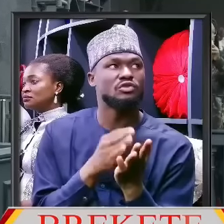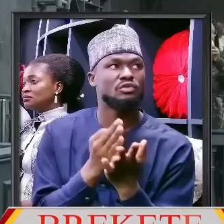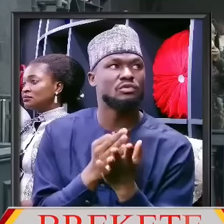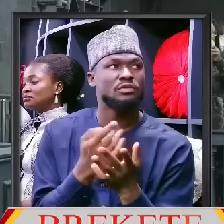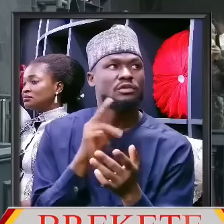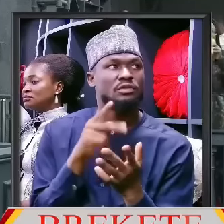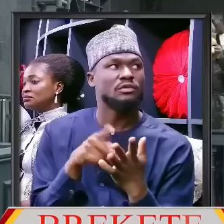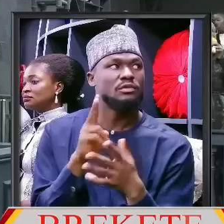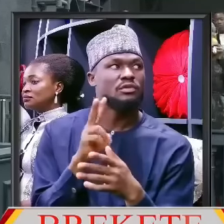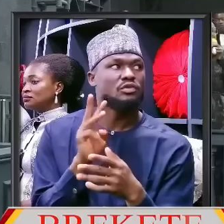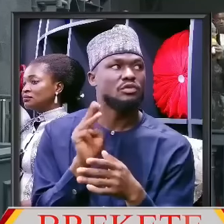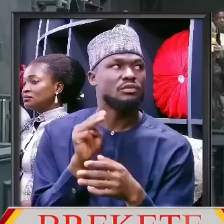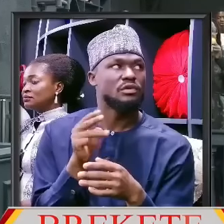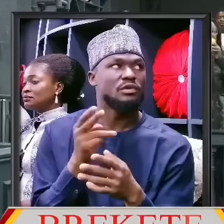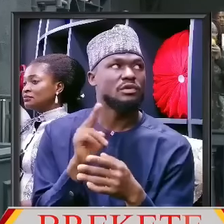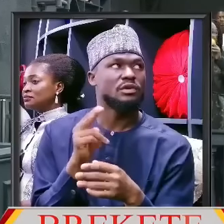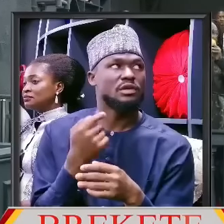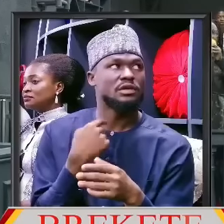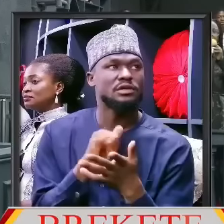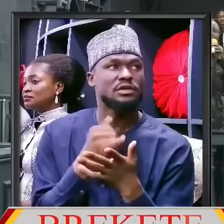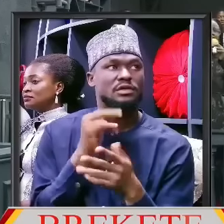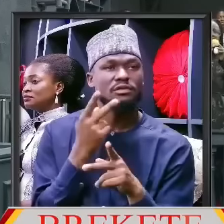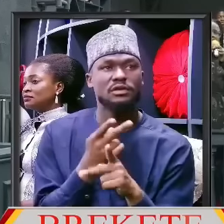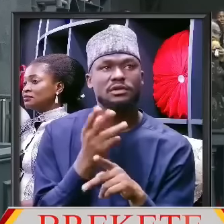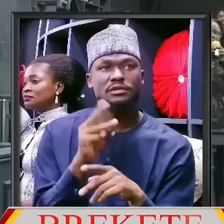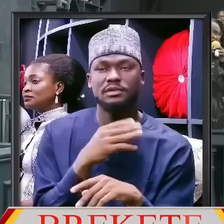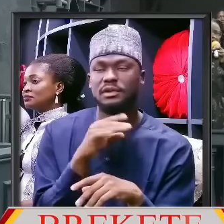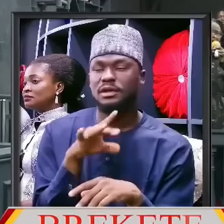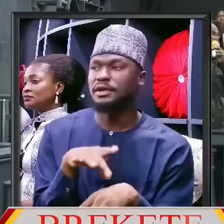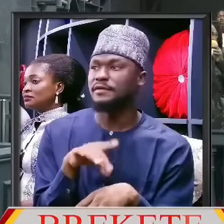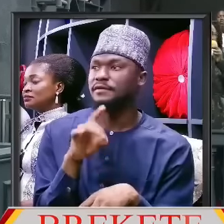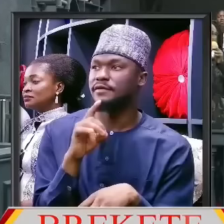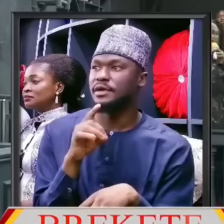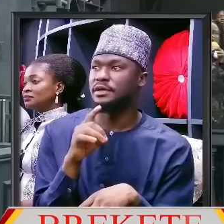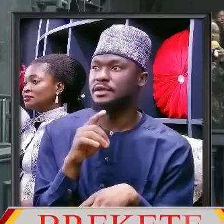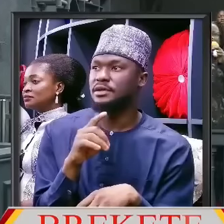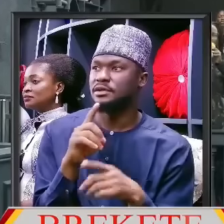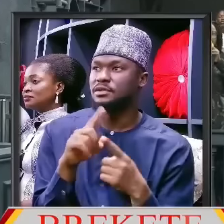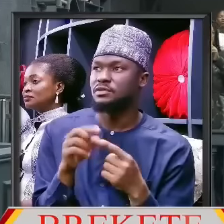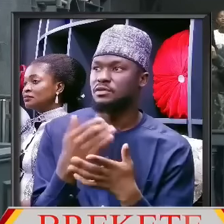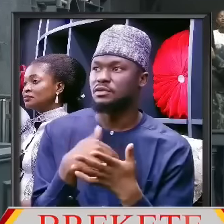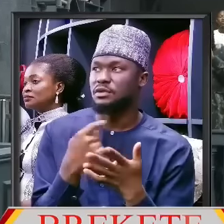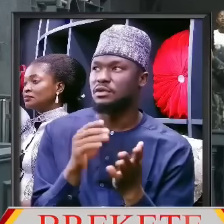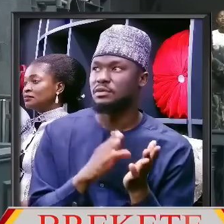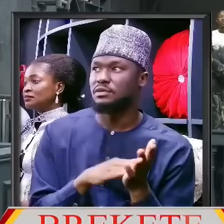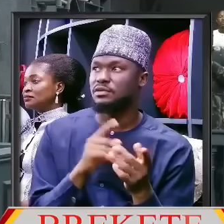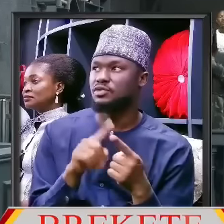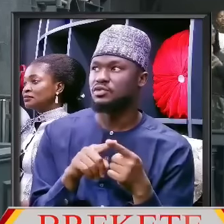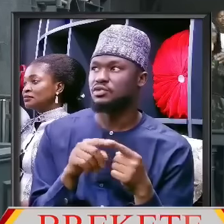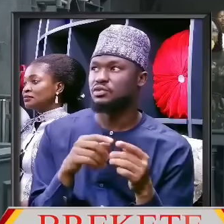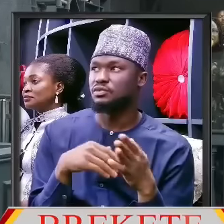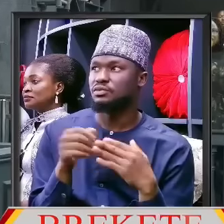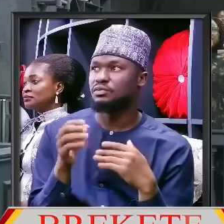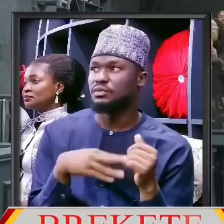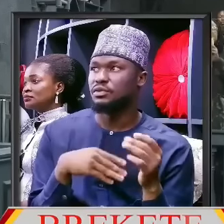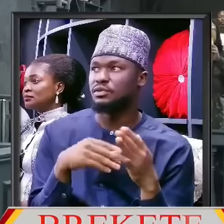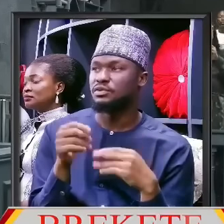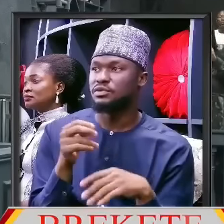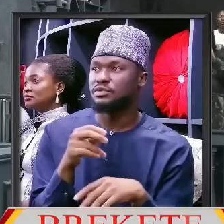come, they pay 2 million. Say they go keep them, they go come find the collect the money. Can't go build school for Irekme.